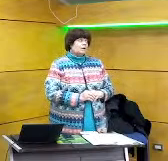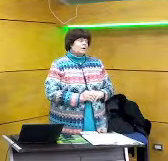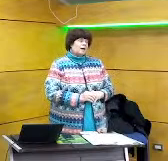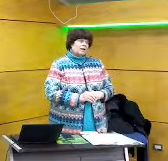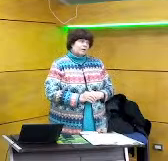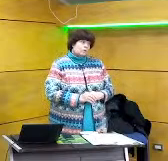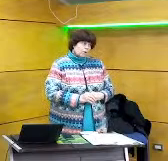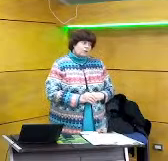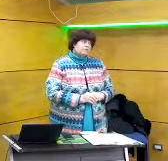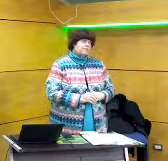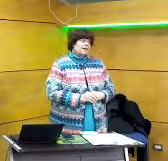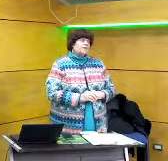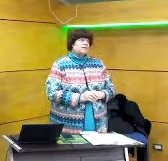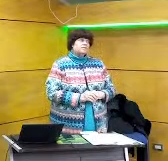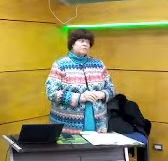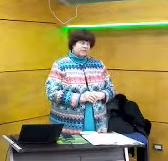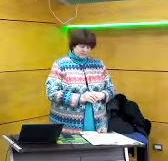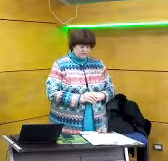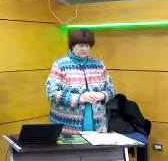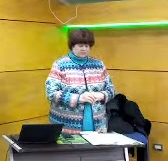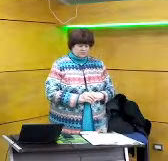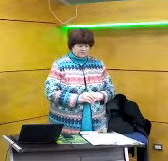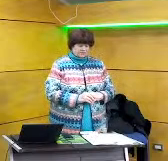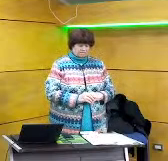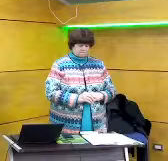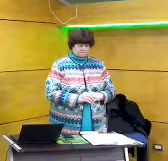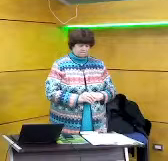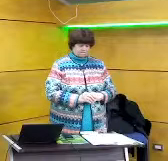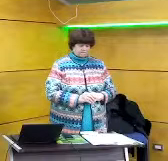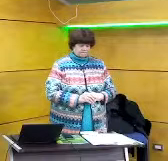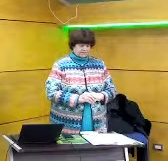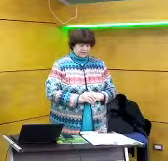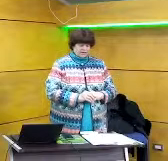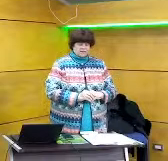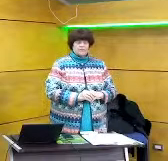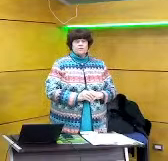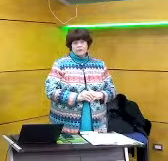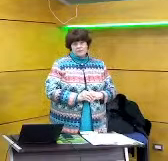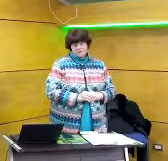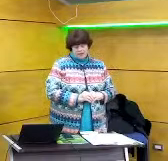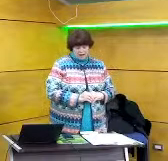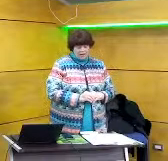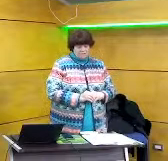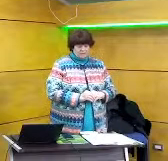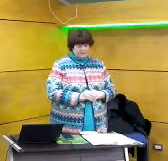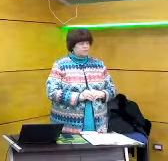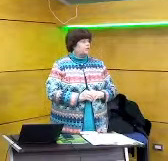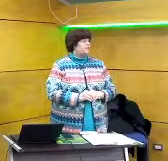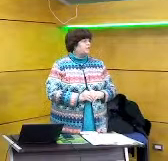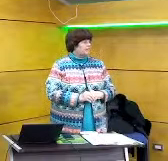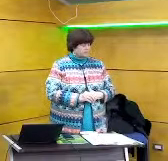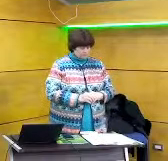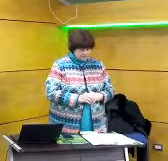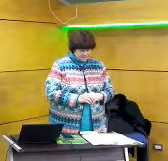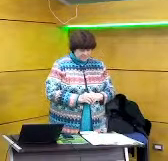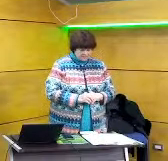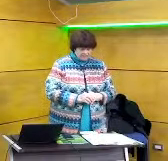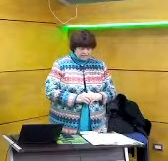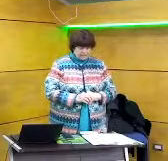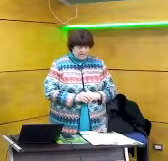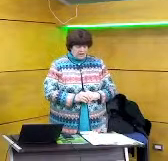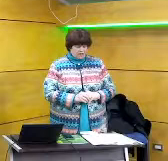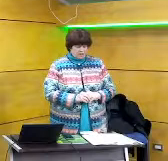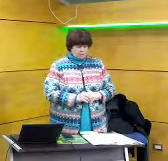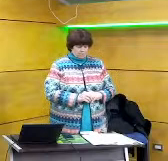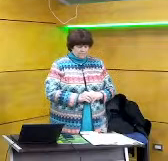All qualified volunteers. They donate their time, they donate their